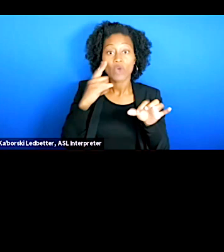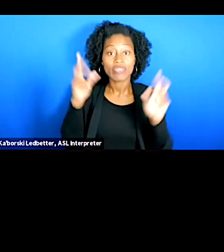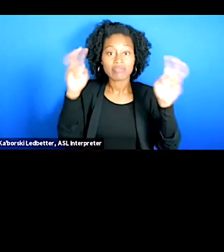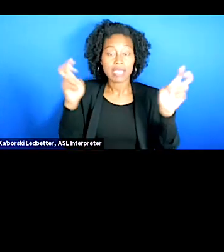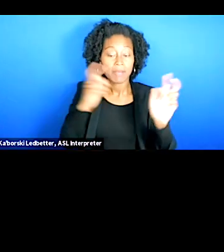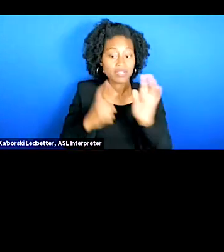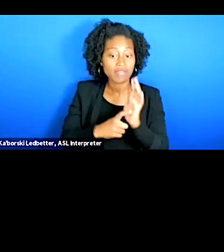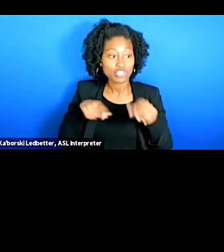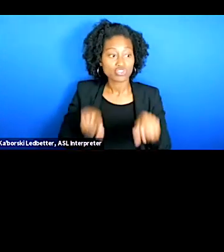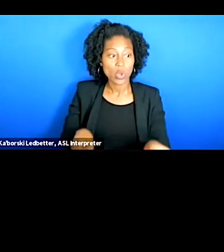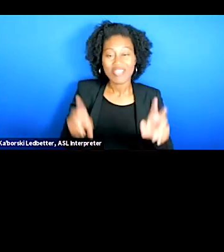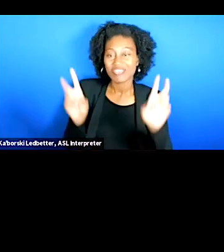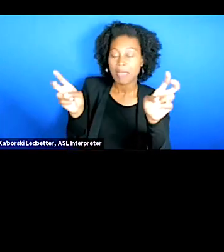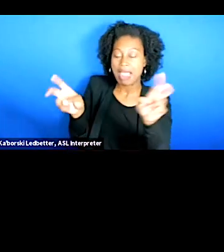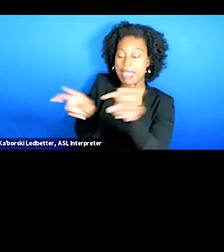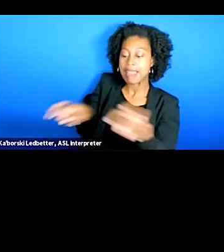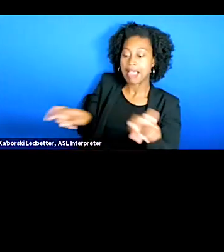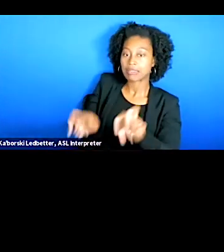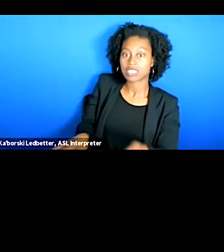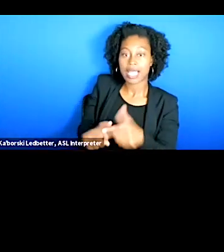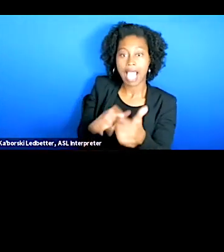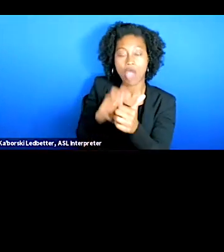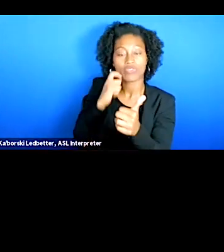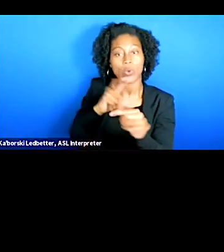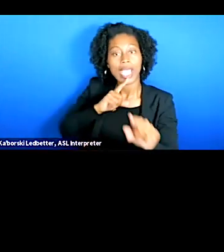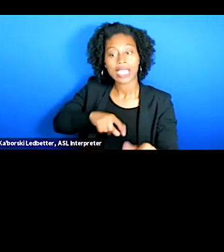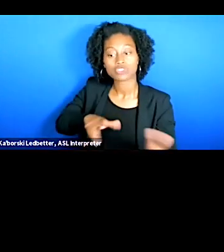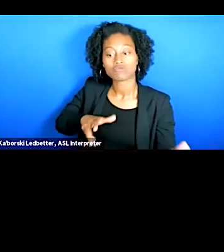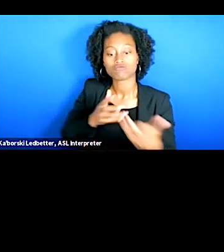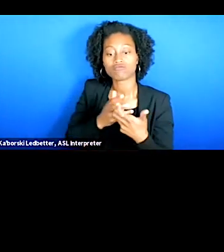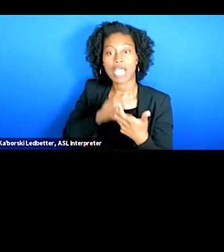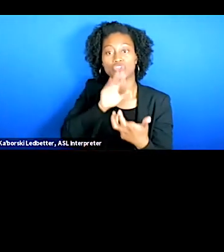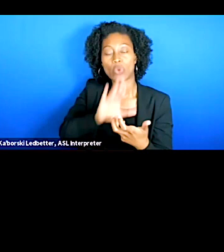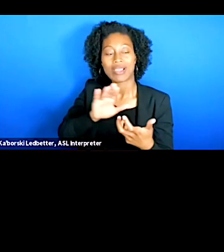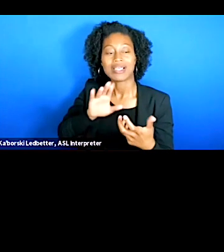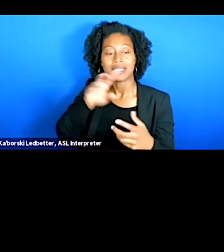during thematic analysis and by how they answer the synthesis questions.